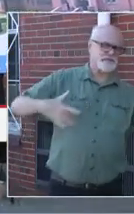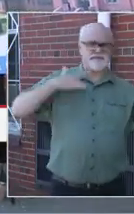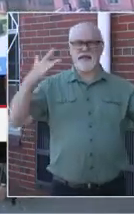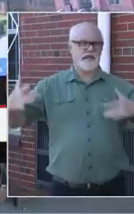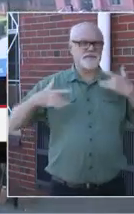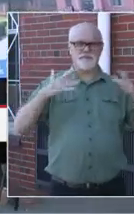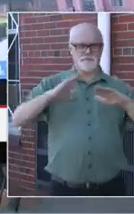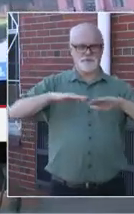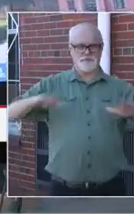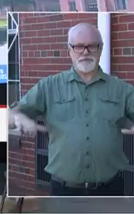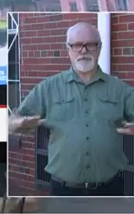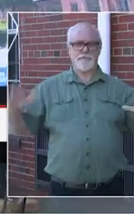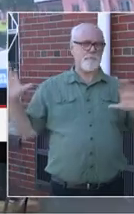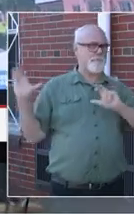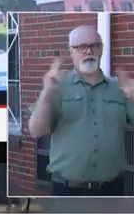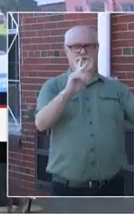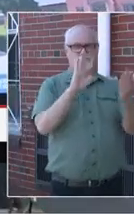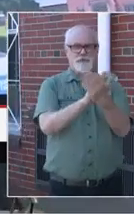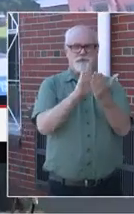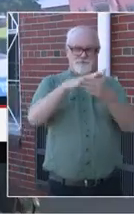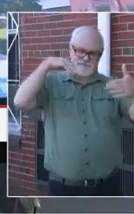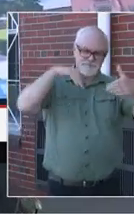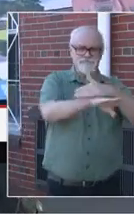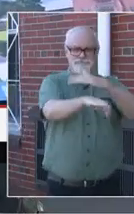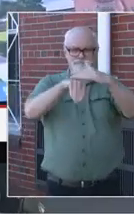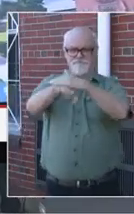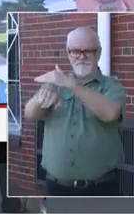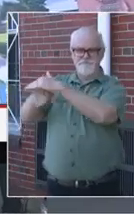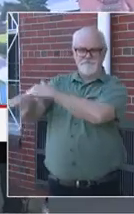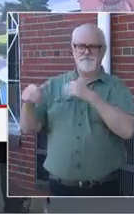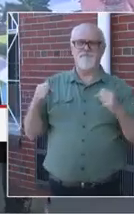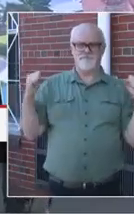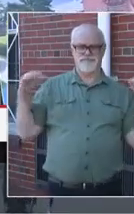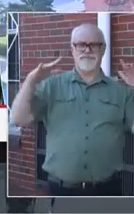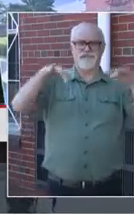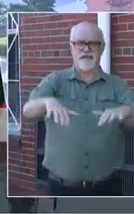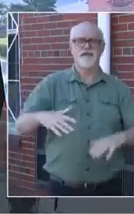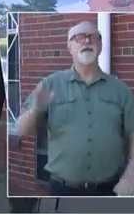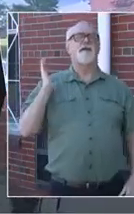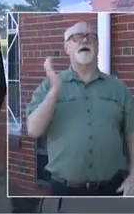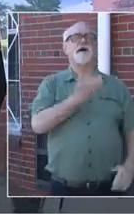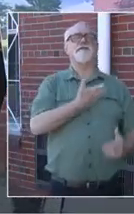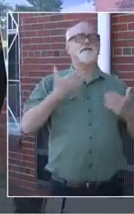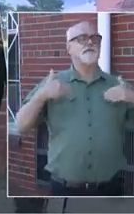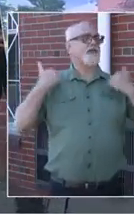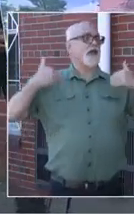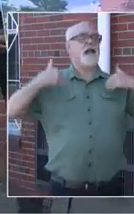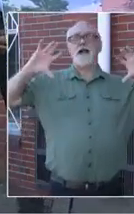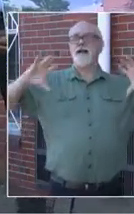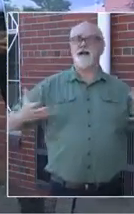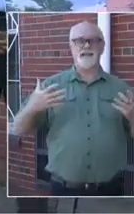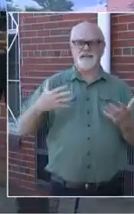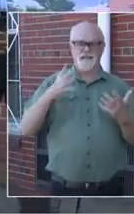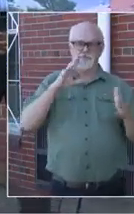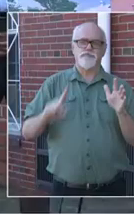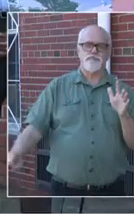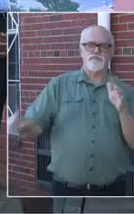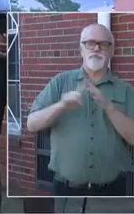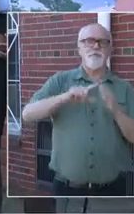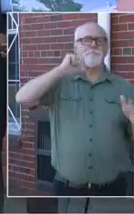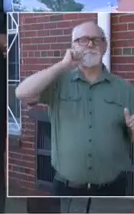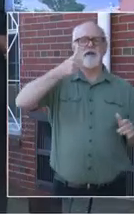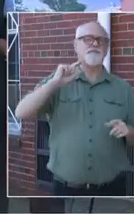back for another wonderful school year. And our youngest STEM learners will join us tomorrow for the first day of